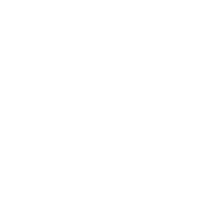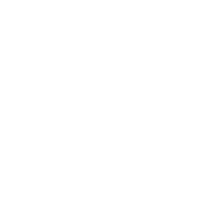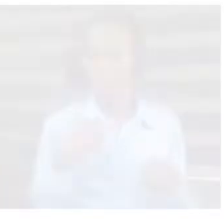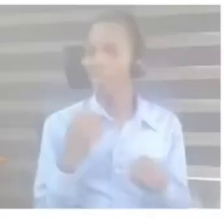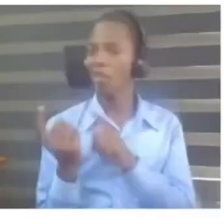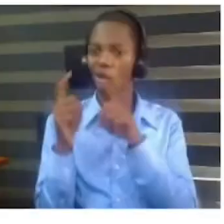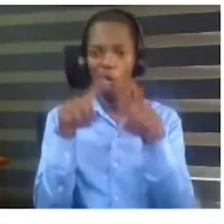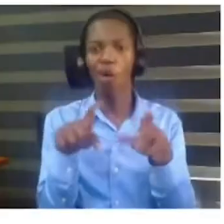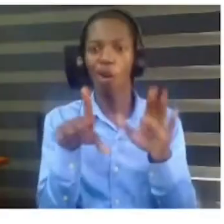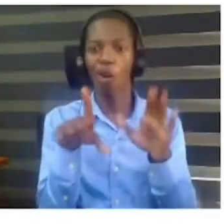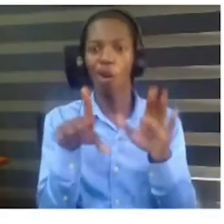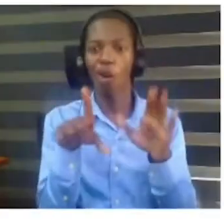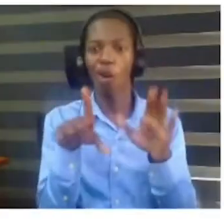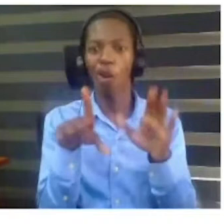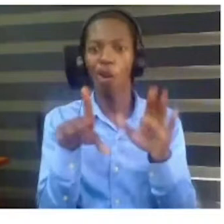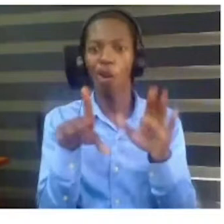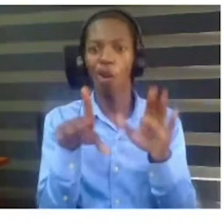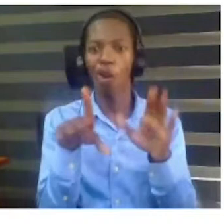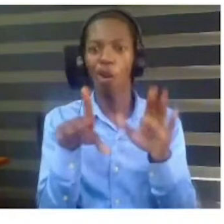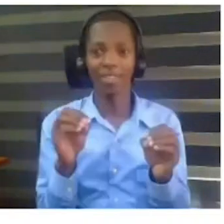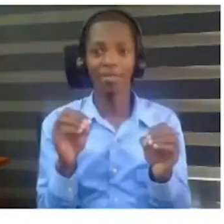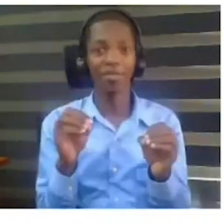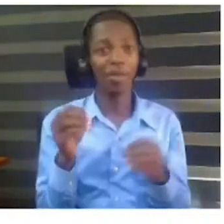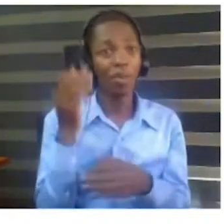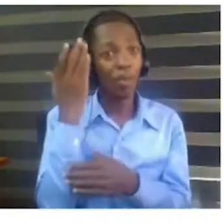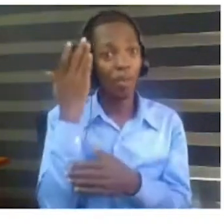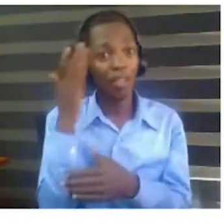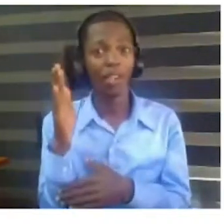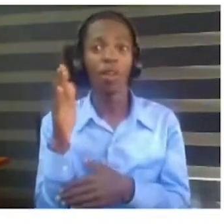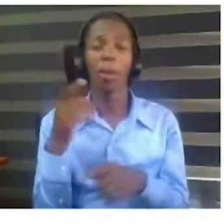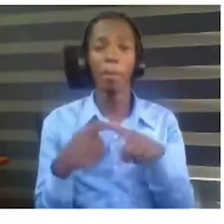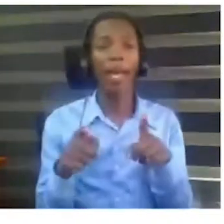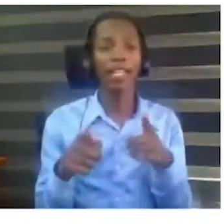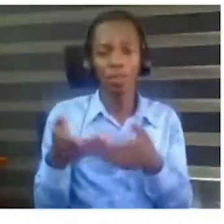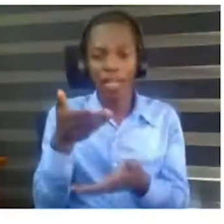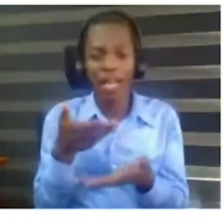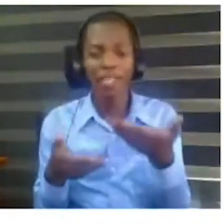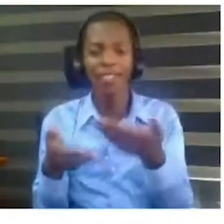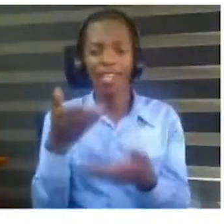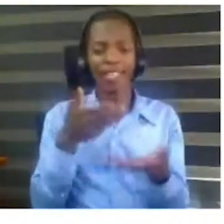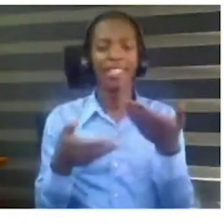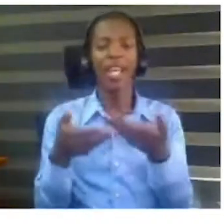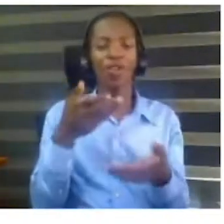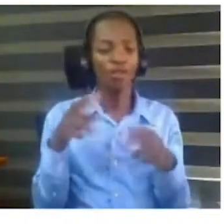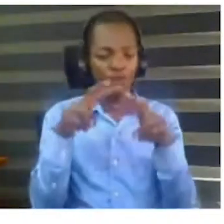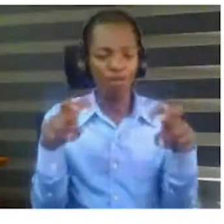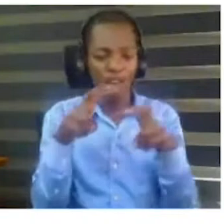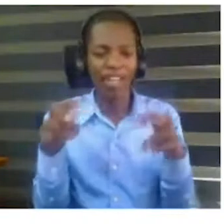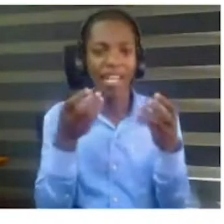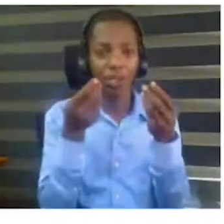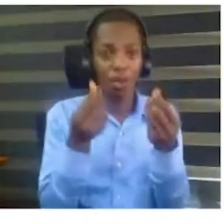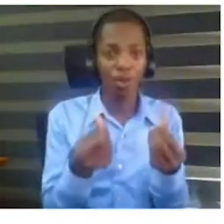We didn't know what all the solutions would be, but we engaged in an interactive process to find the solutions and make it work.